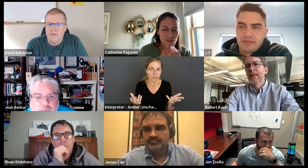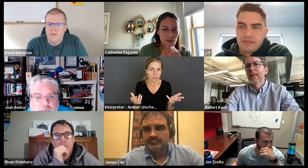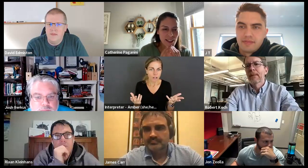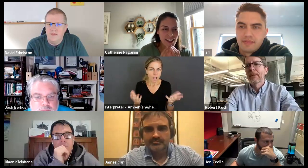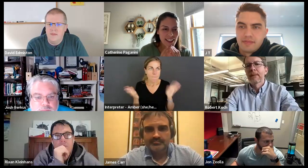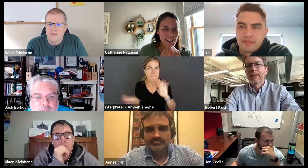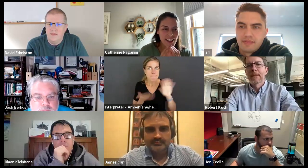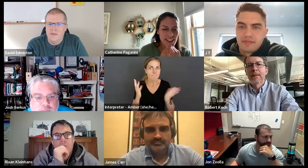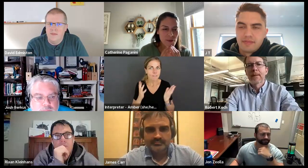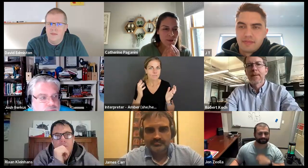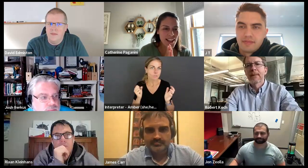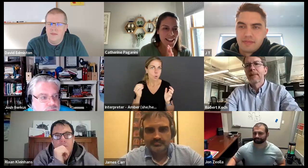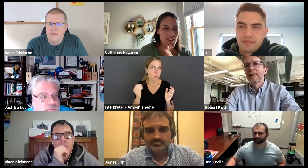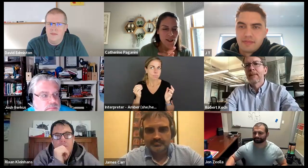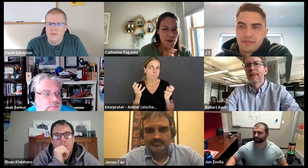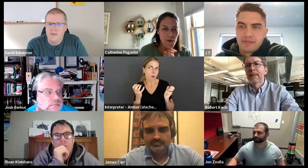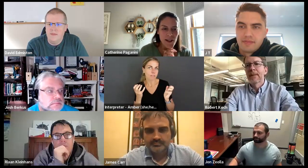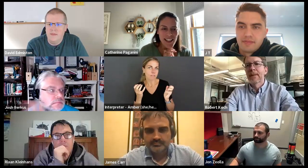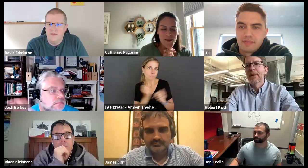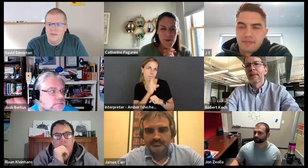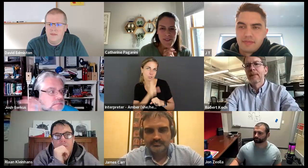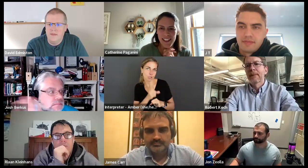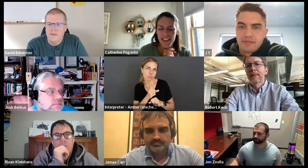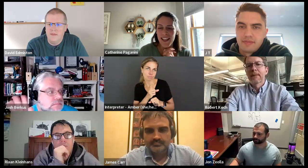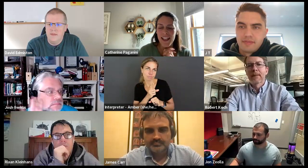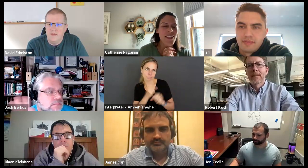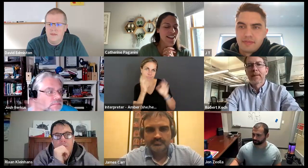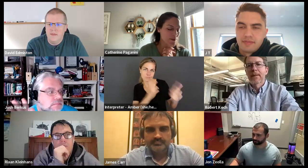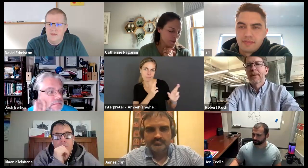So we want to keep it by that too, because we don't want to